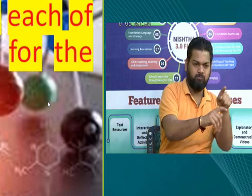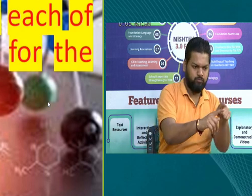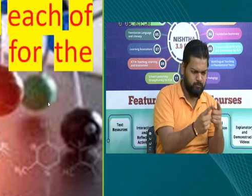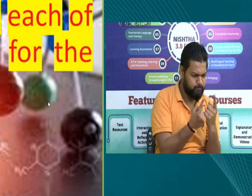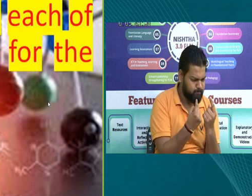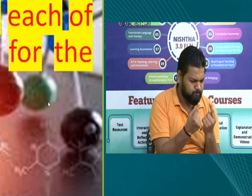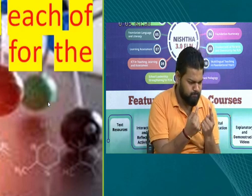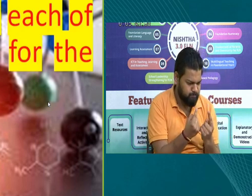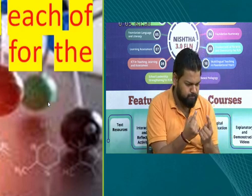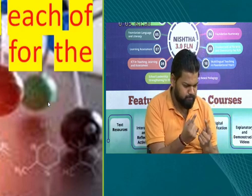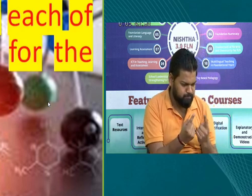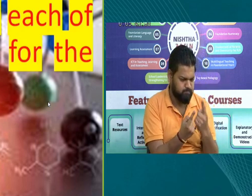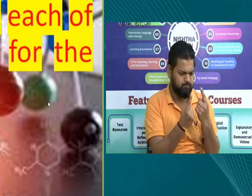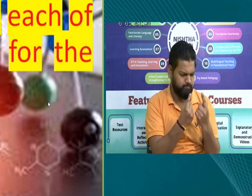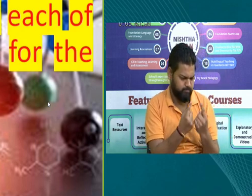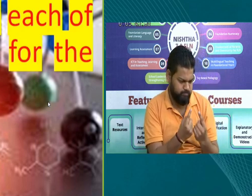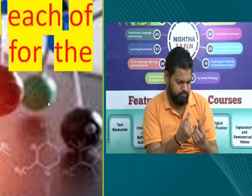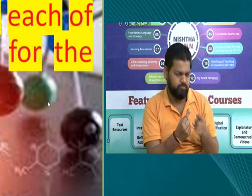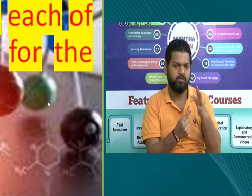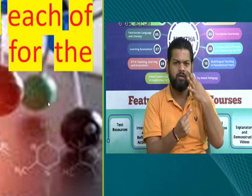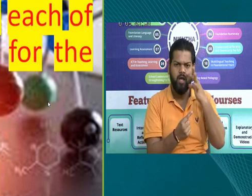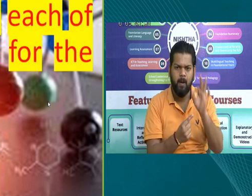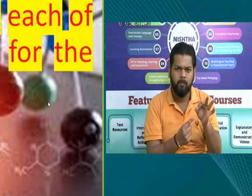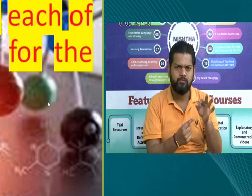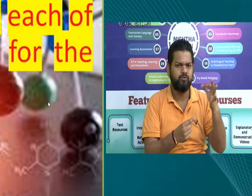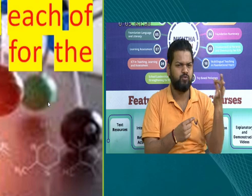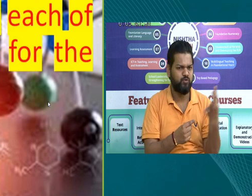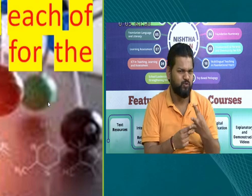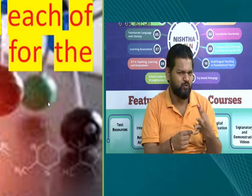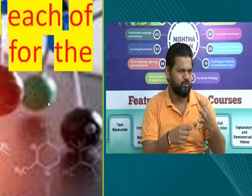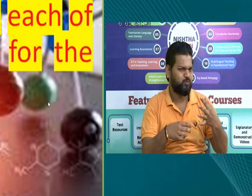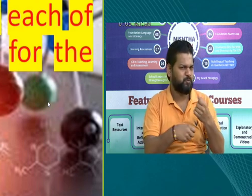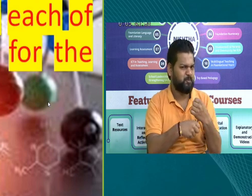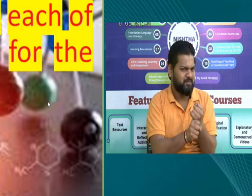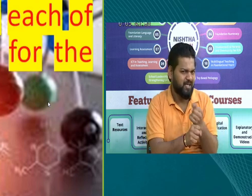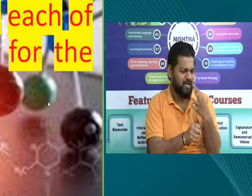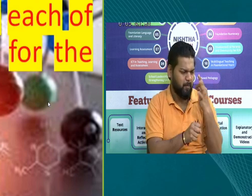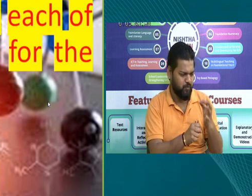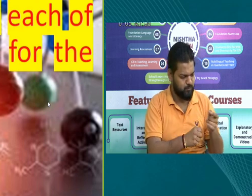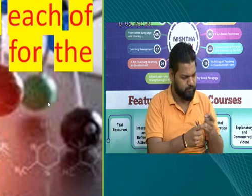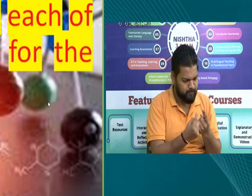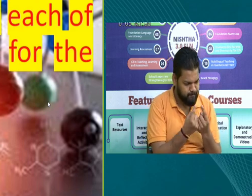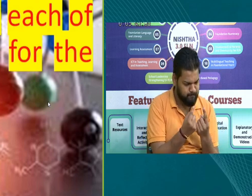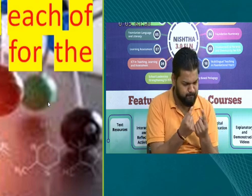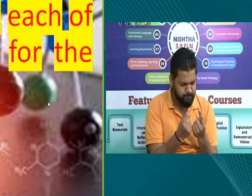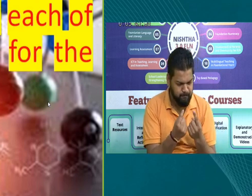them, which was important for making the new product. Because he wanted to make a new product